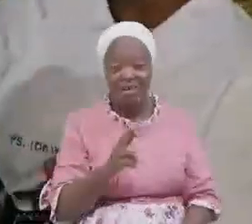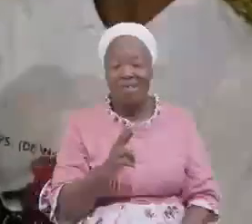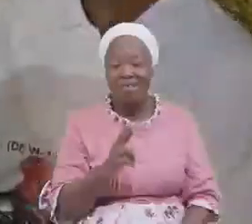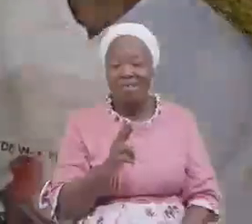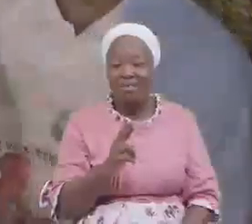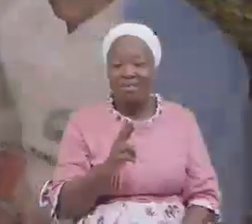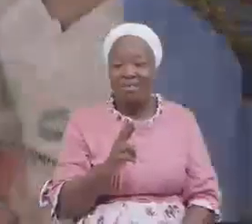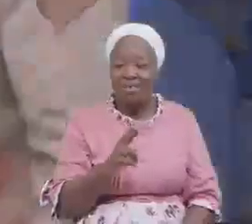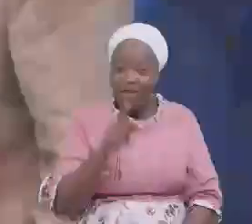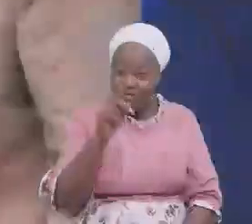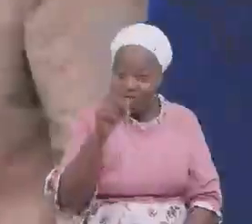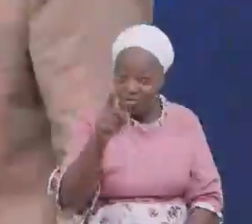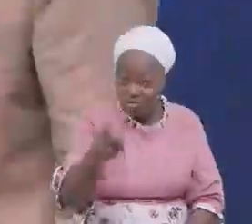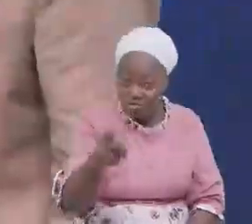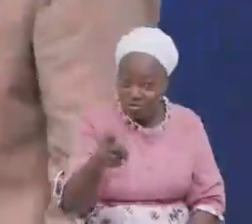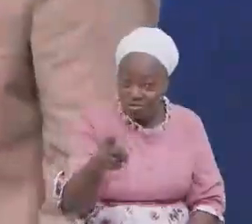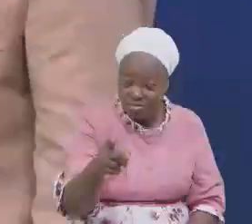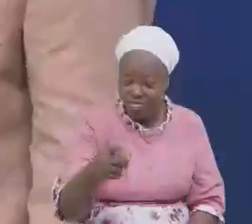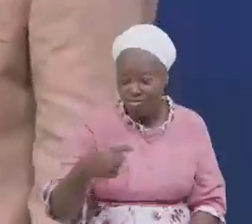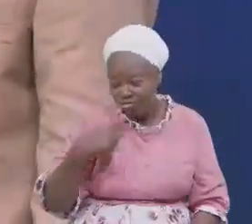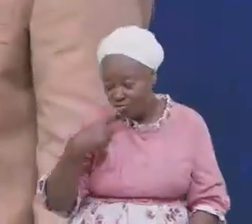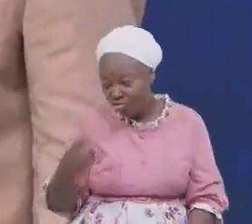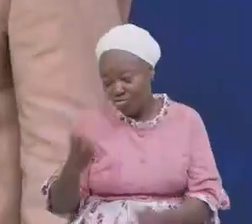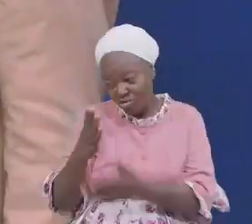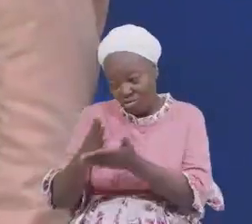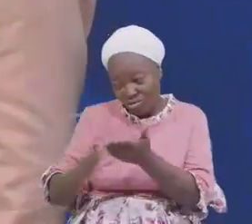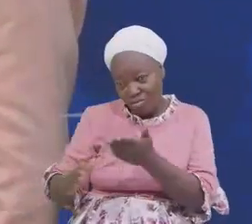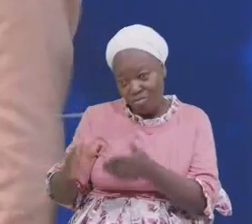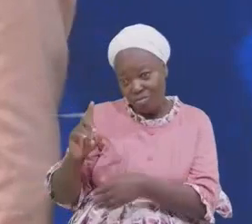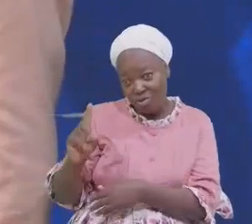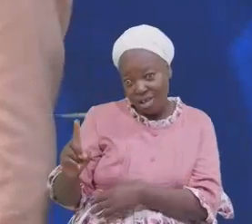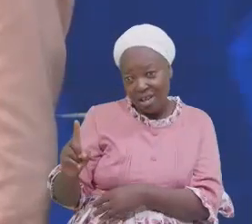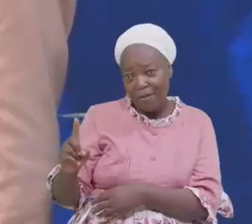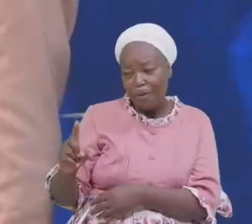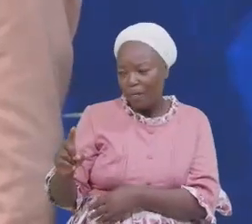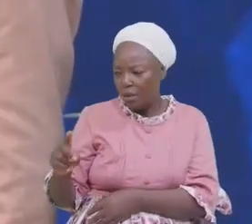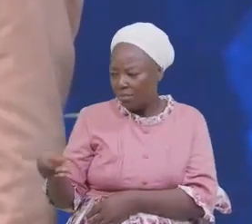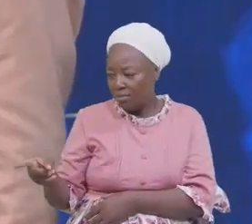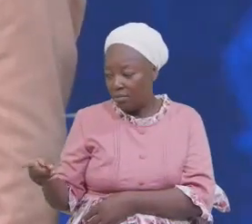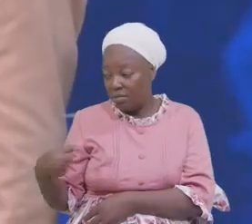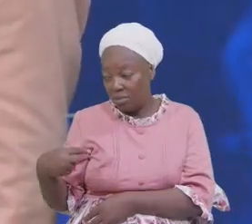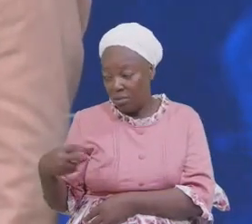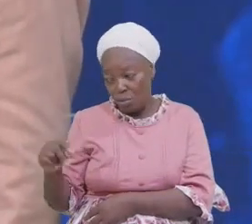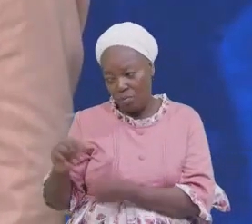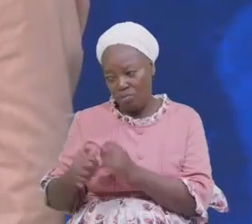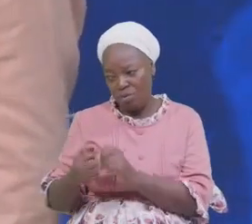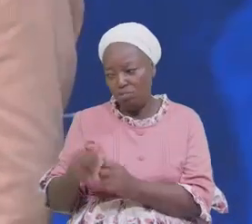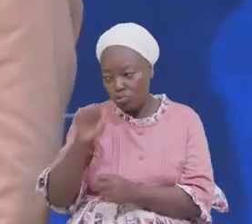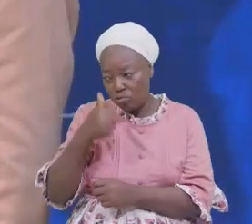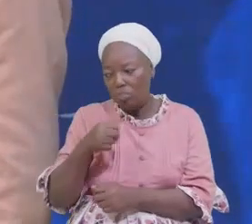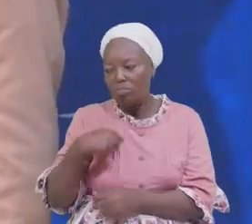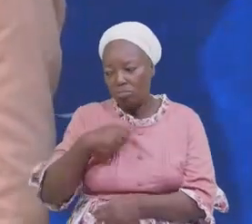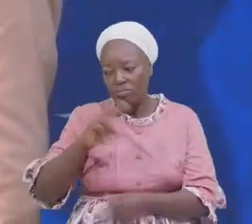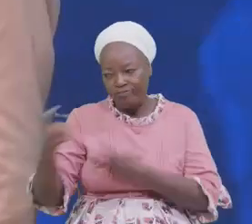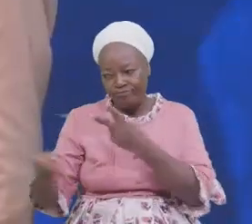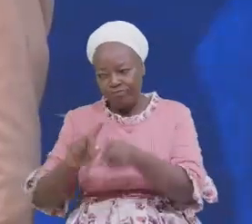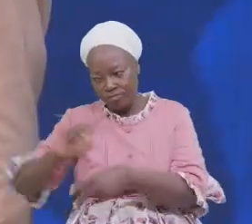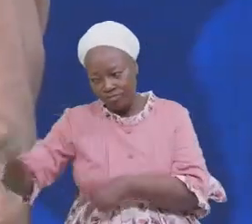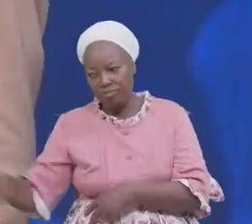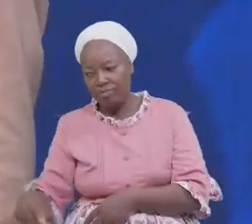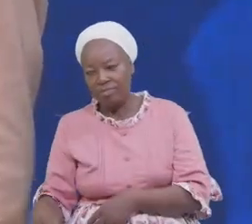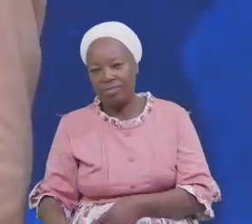are. You told somebody, I'll visit you. You need food, I'll bring